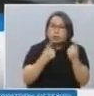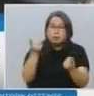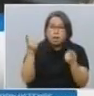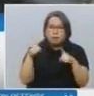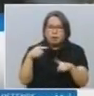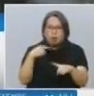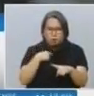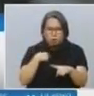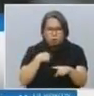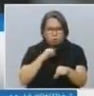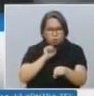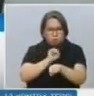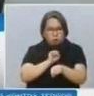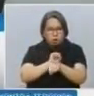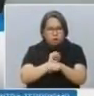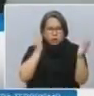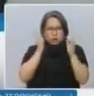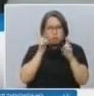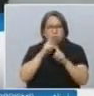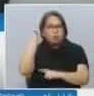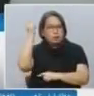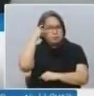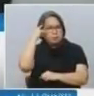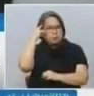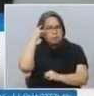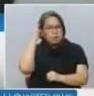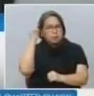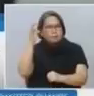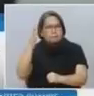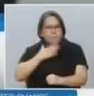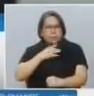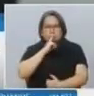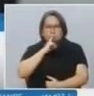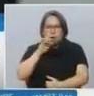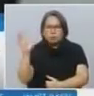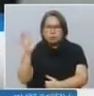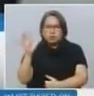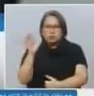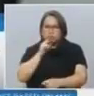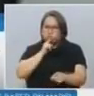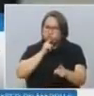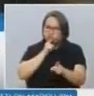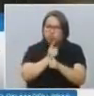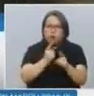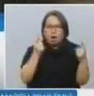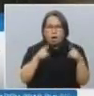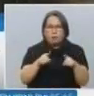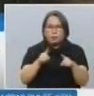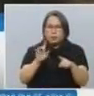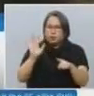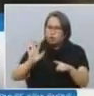a worker of government, and it is my vow to make sure that